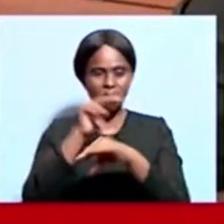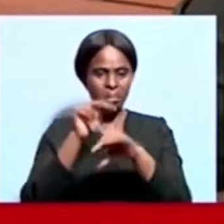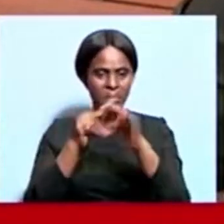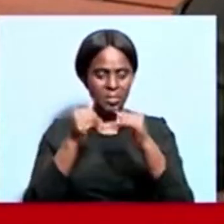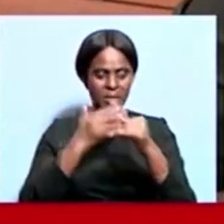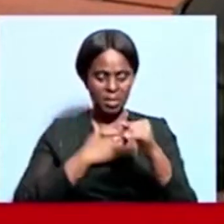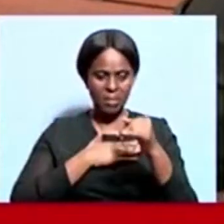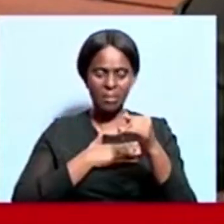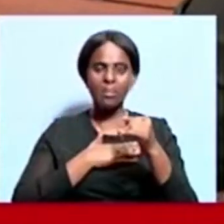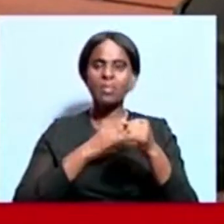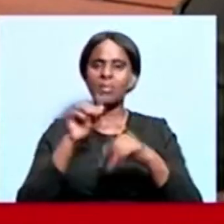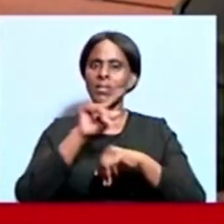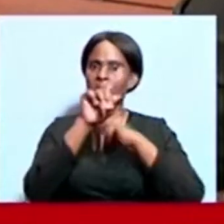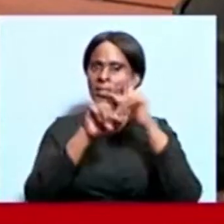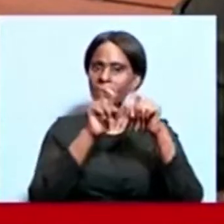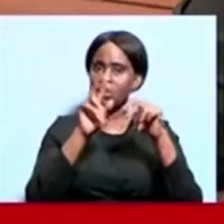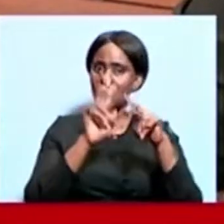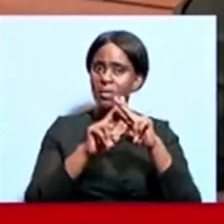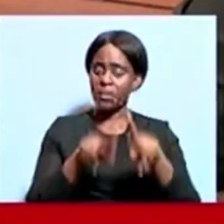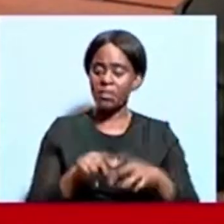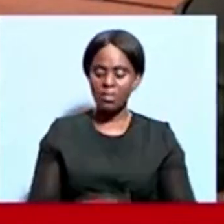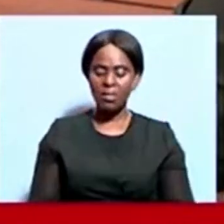to my substantive question, Chair.